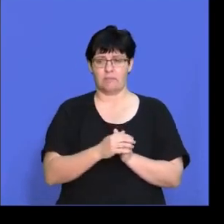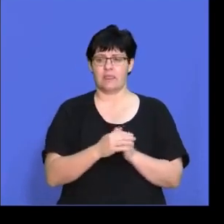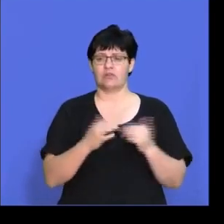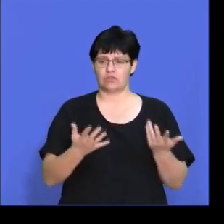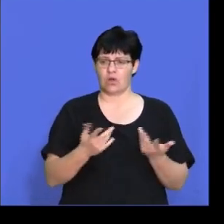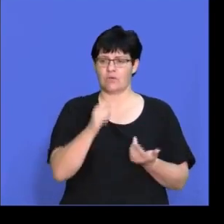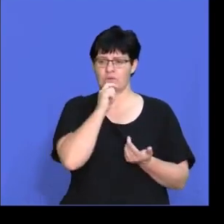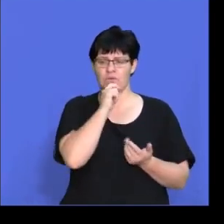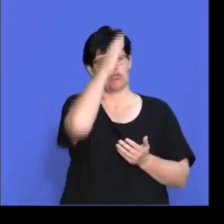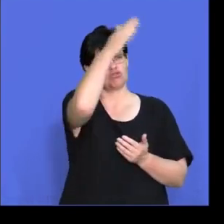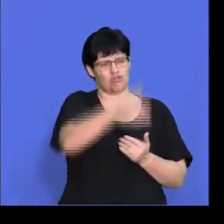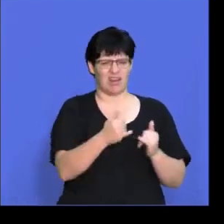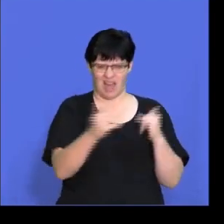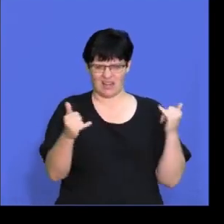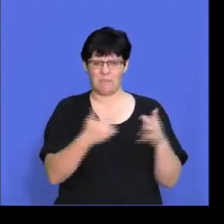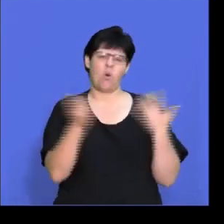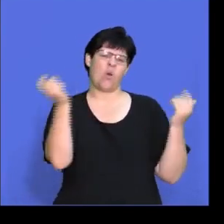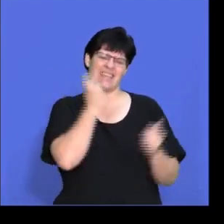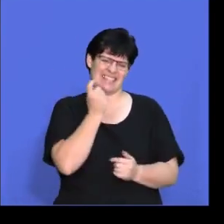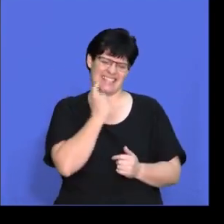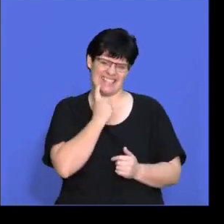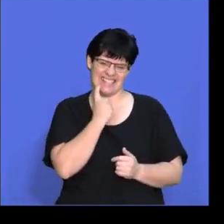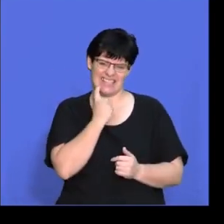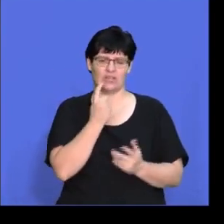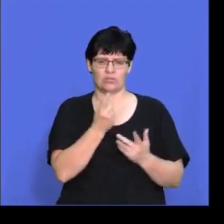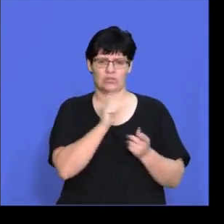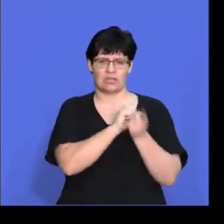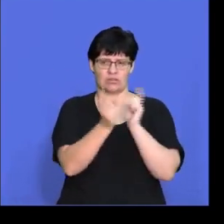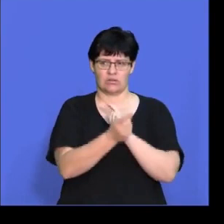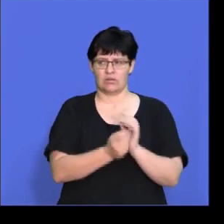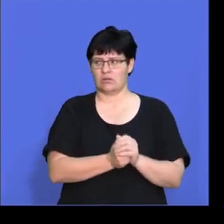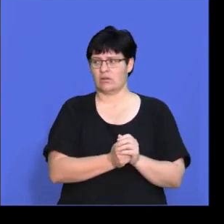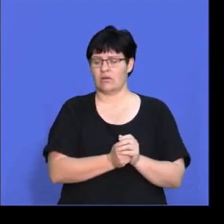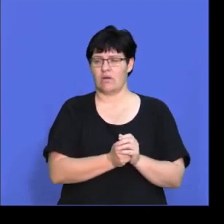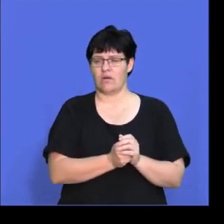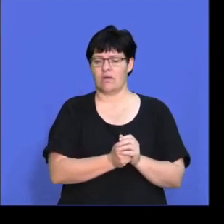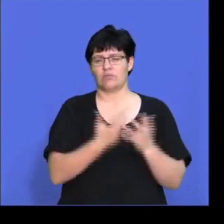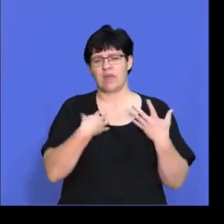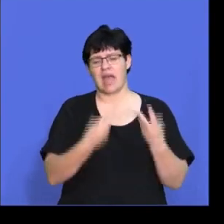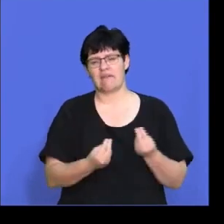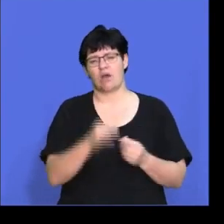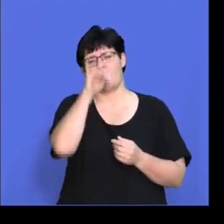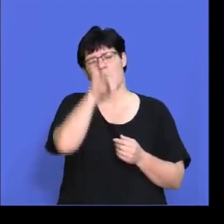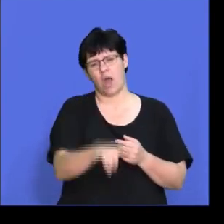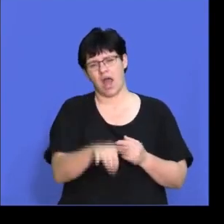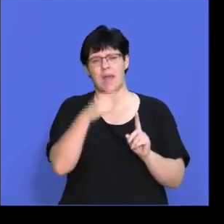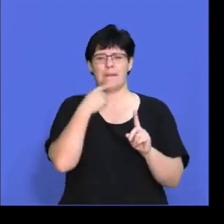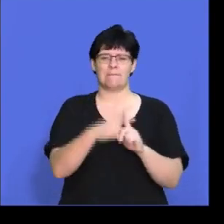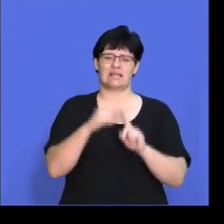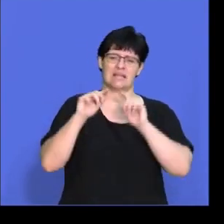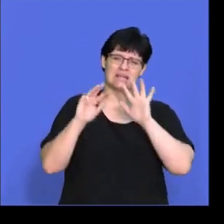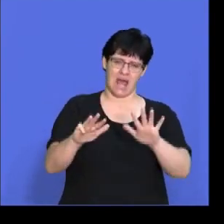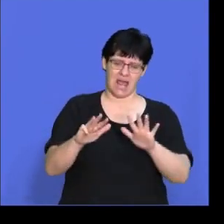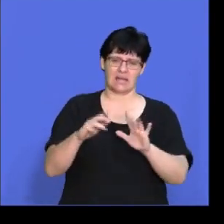parabola. I'm going to choose the straight line because it's a bit of an easier equation to substitute into. So I've got y